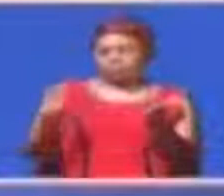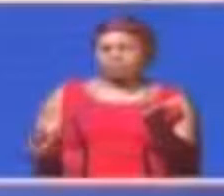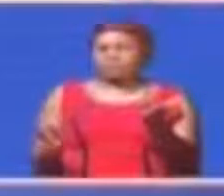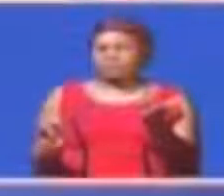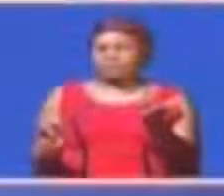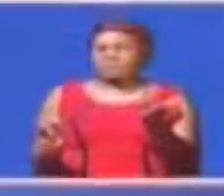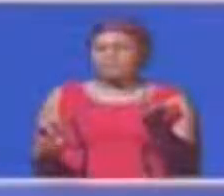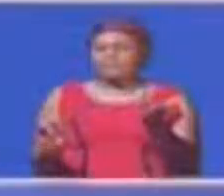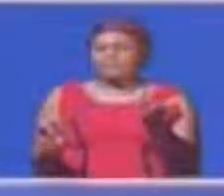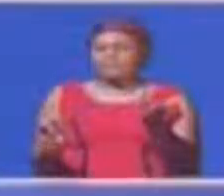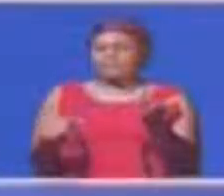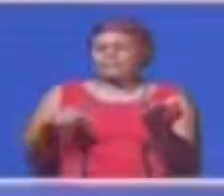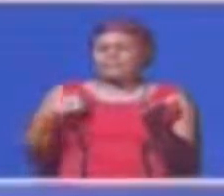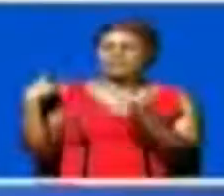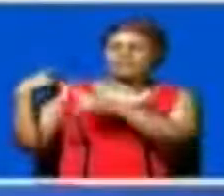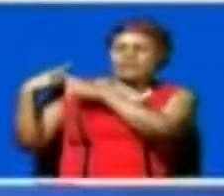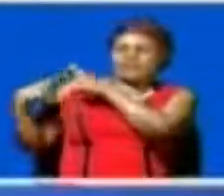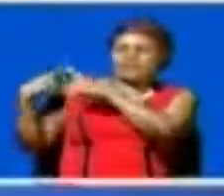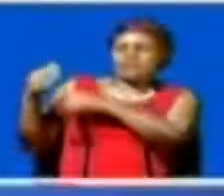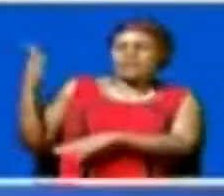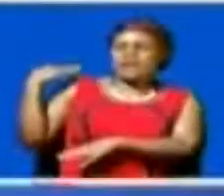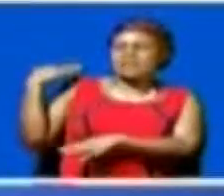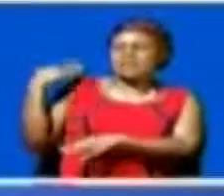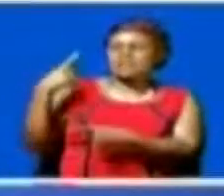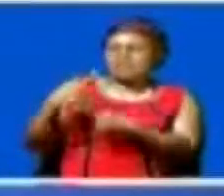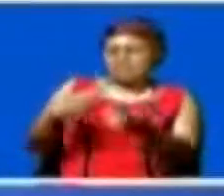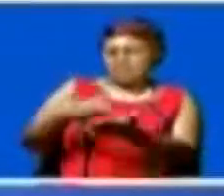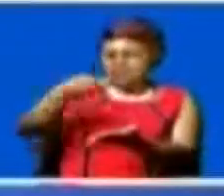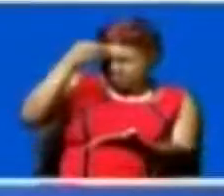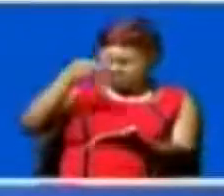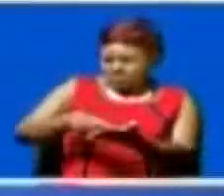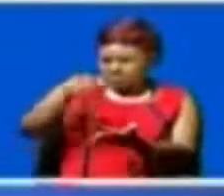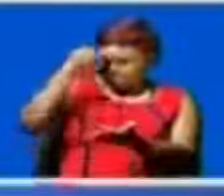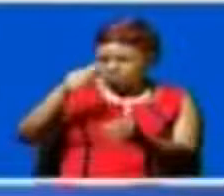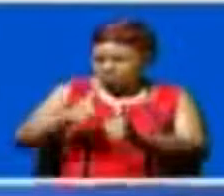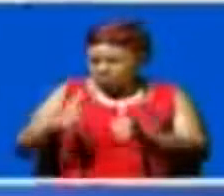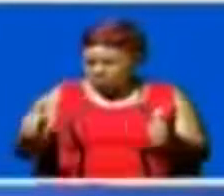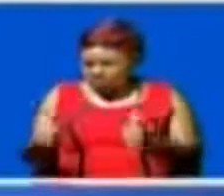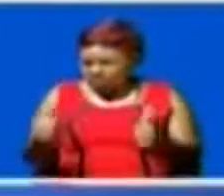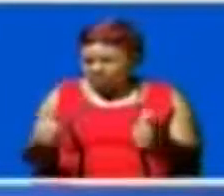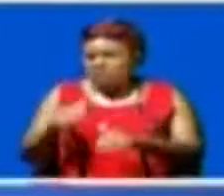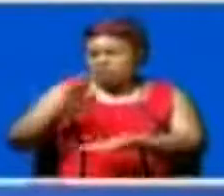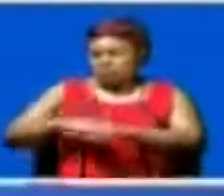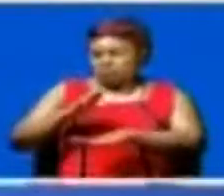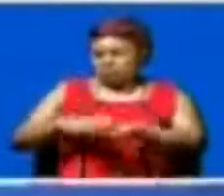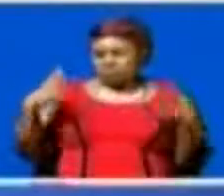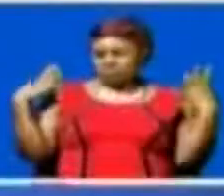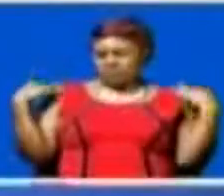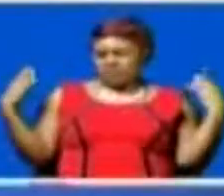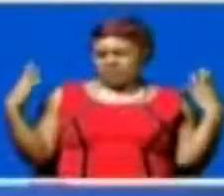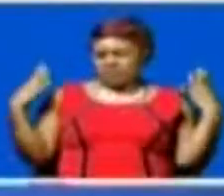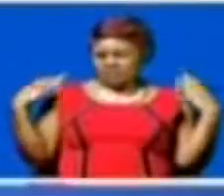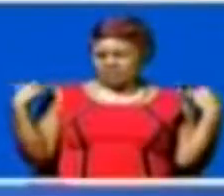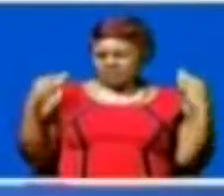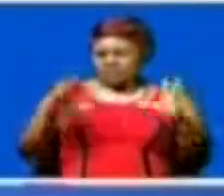to glory. And we were taking our experiences of last year in Nyeri as learning points. We have had good preparation. We have